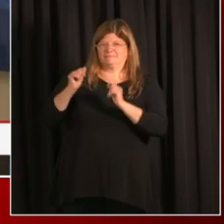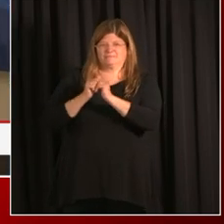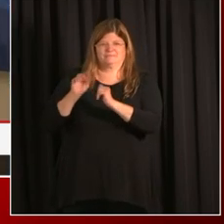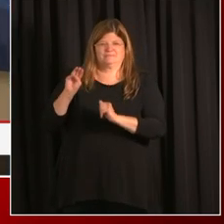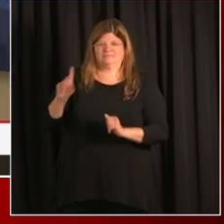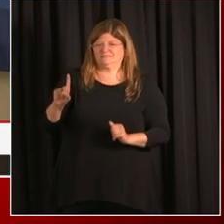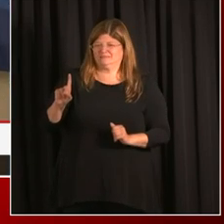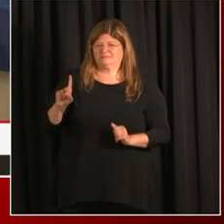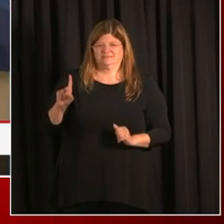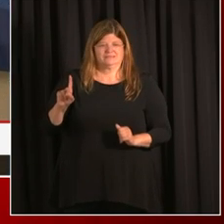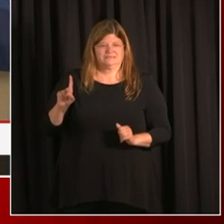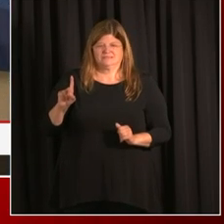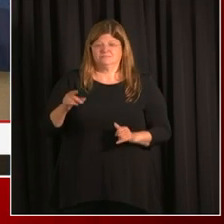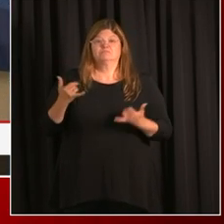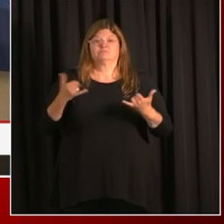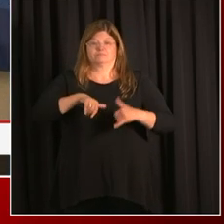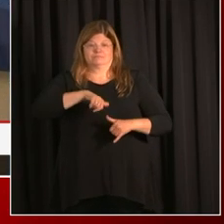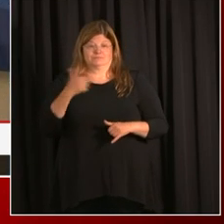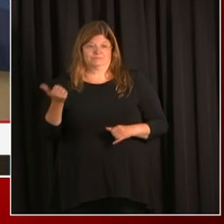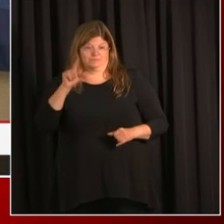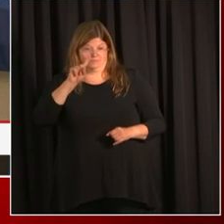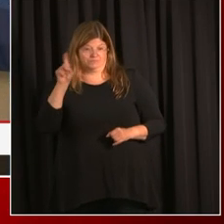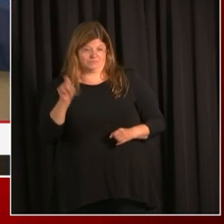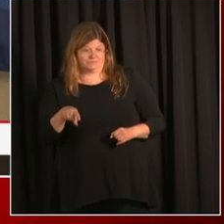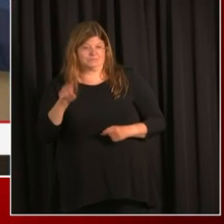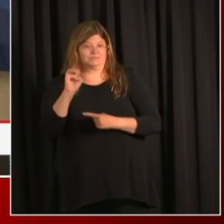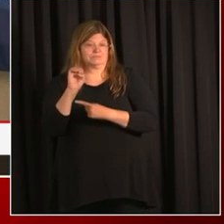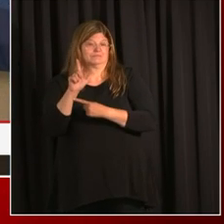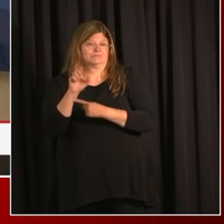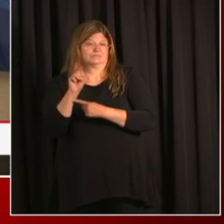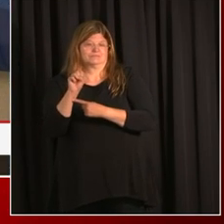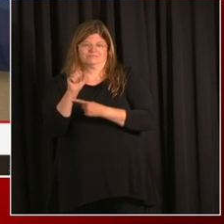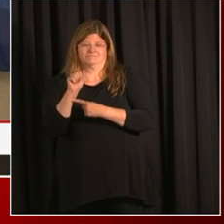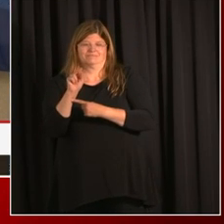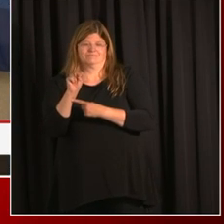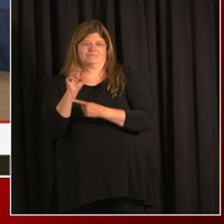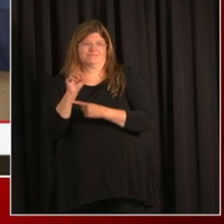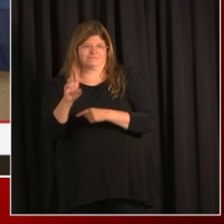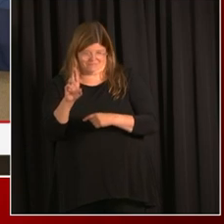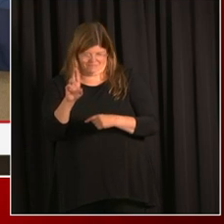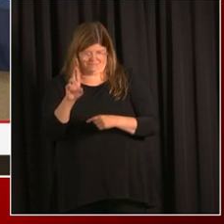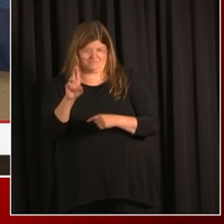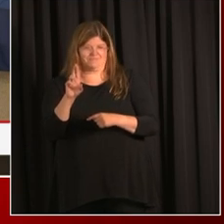going to go to Eleanor in Ward 8. Eleanor, your line is unmuted for your question.